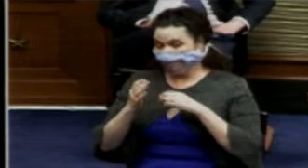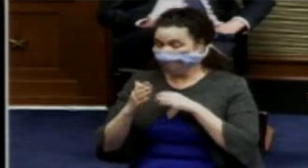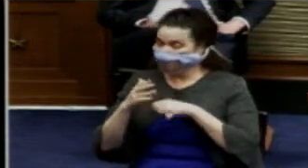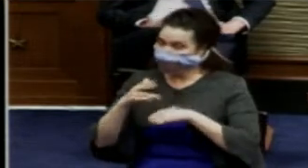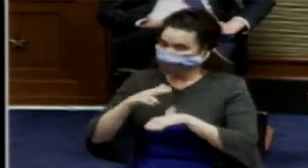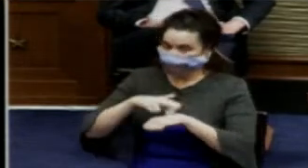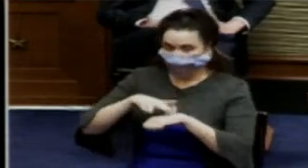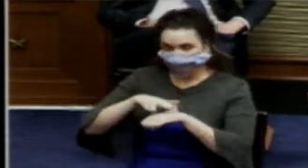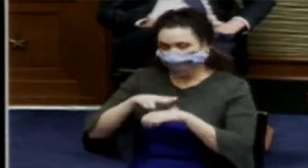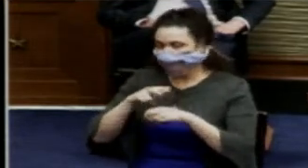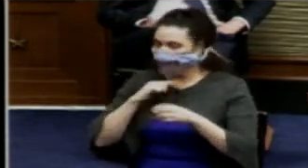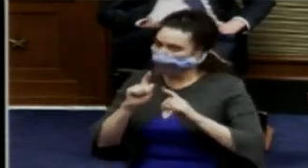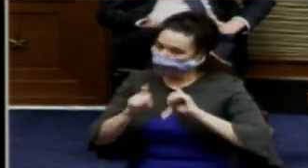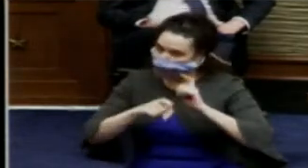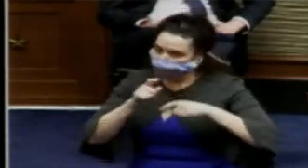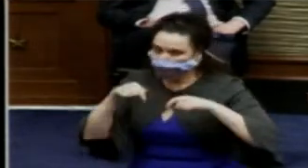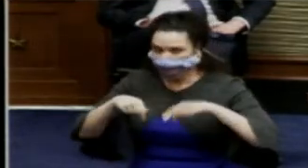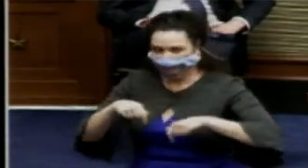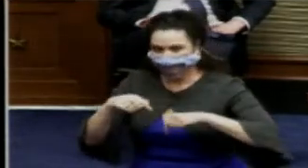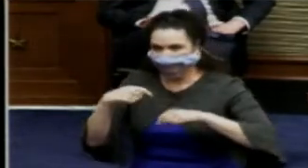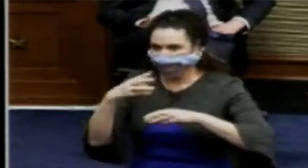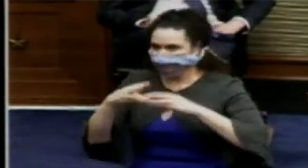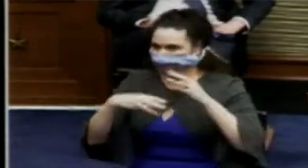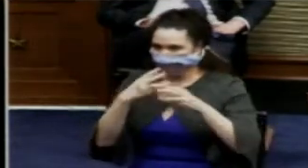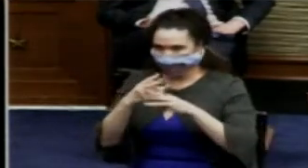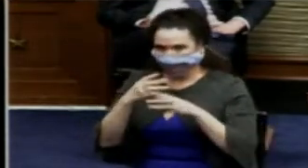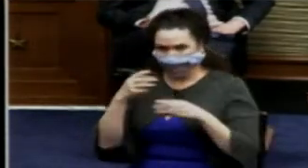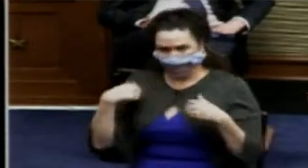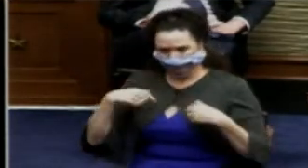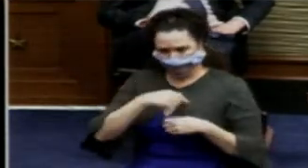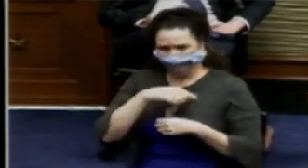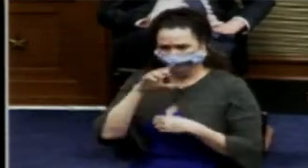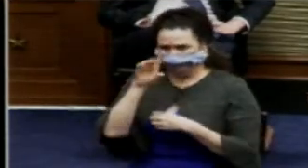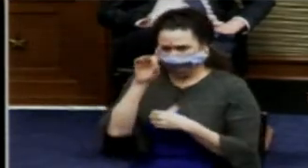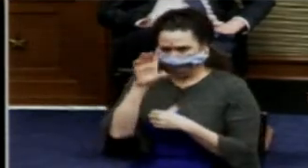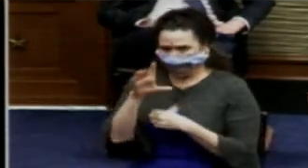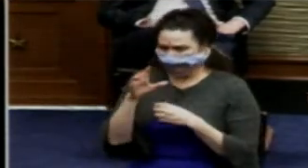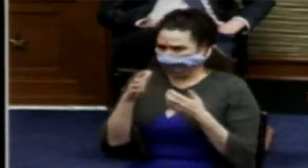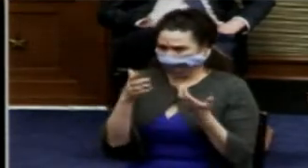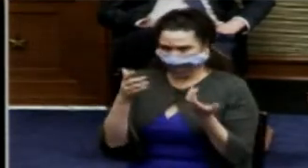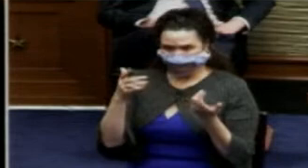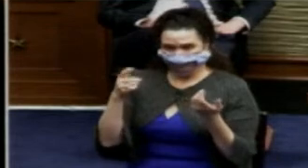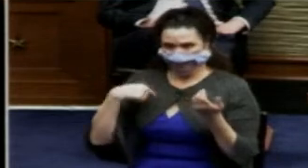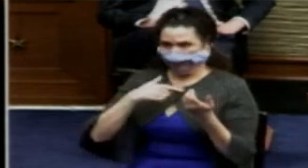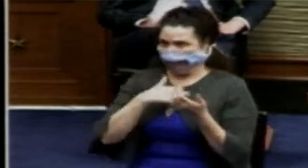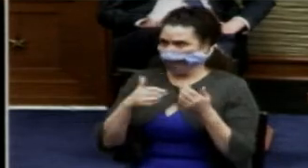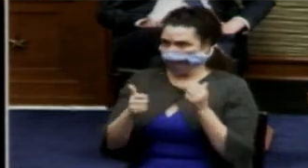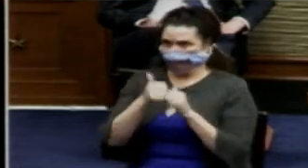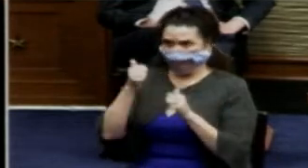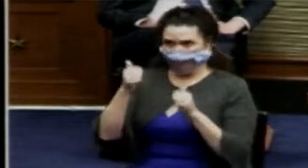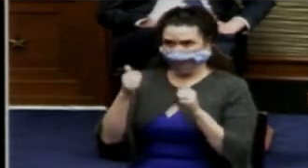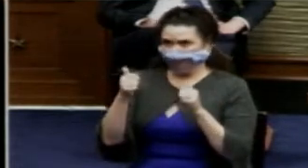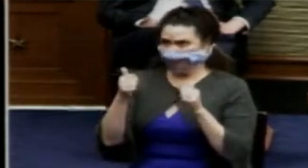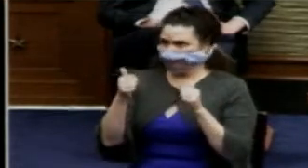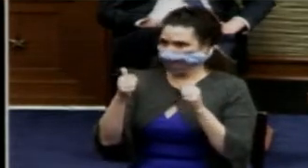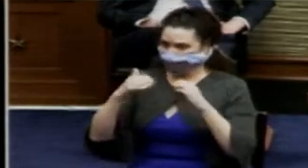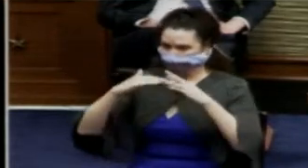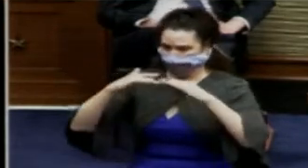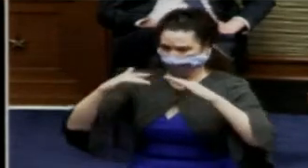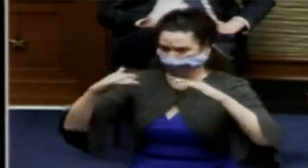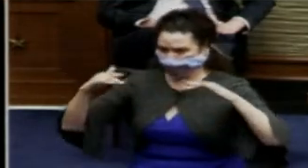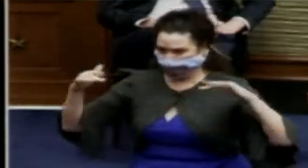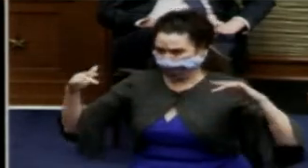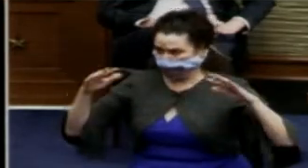the most significant representative democracy the world has ever seen. And yet we are burdened by a